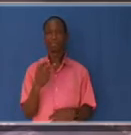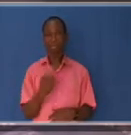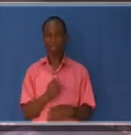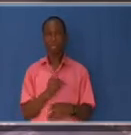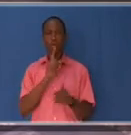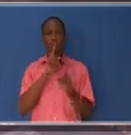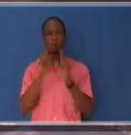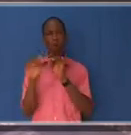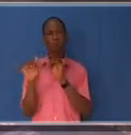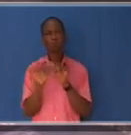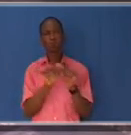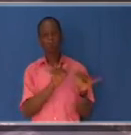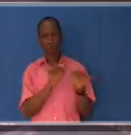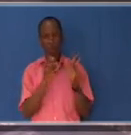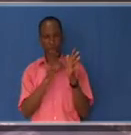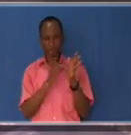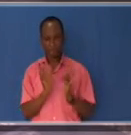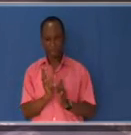ye onipa foforo bia